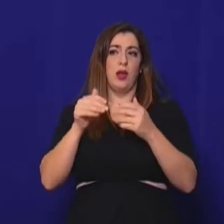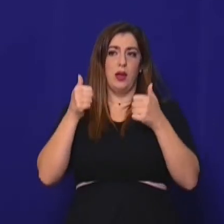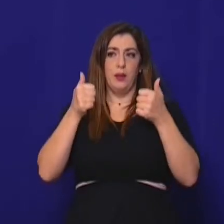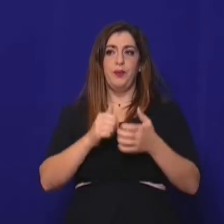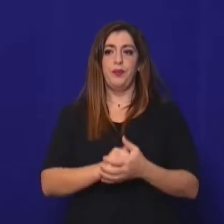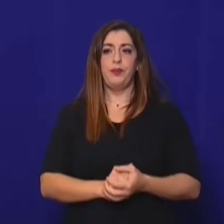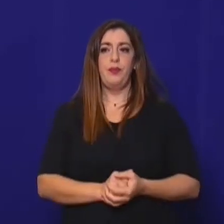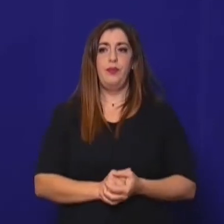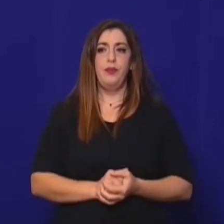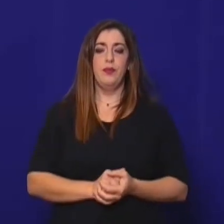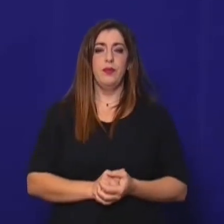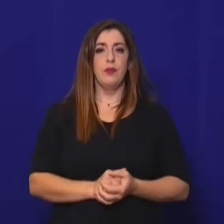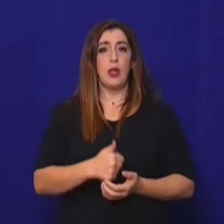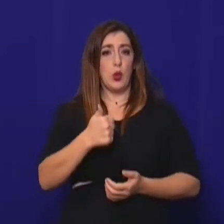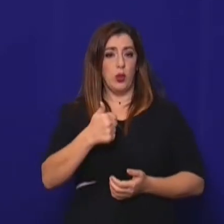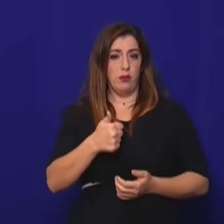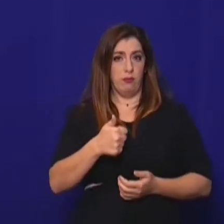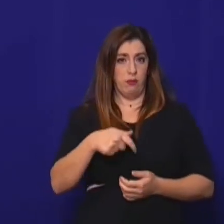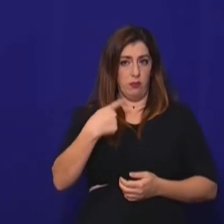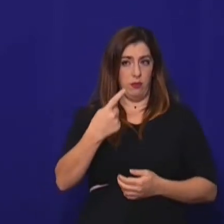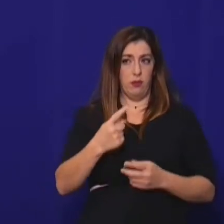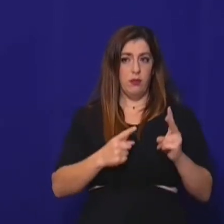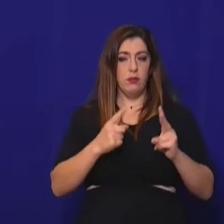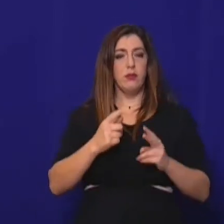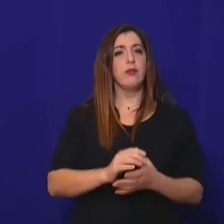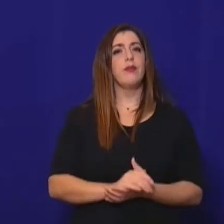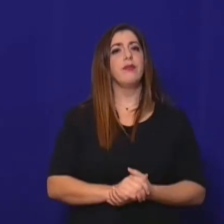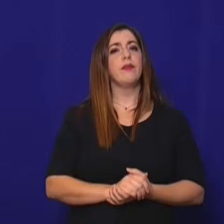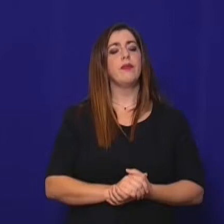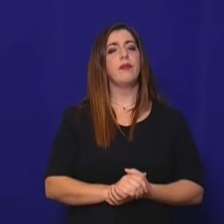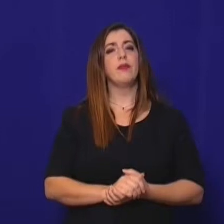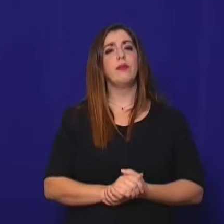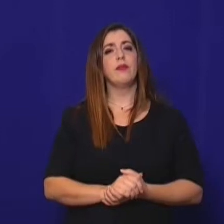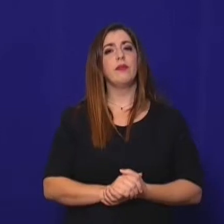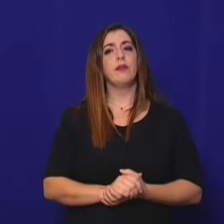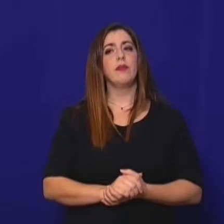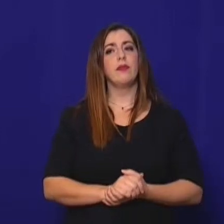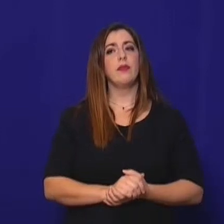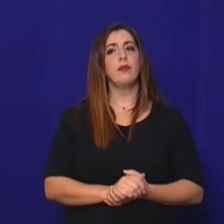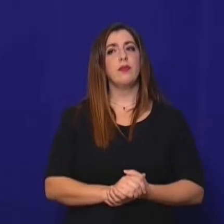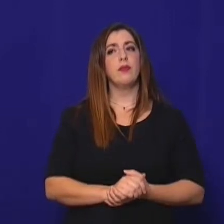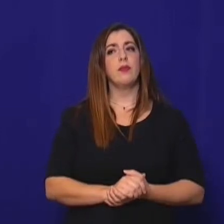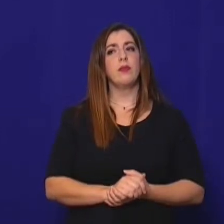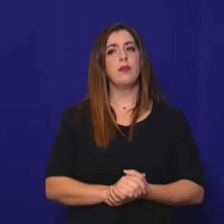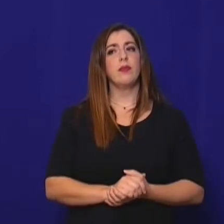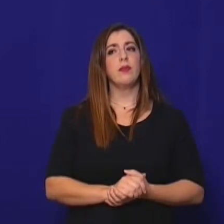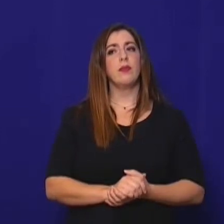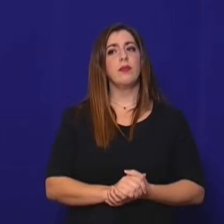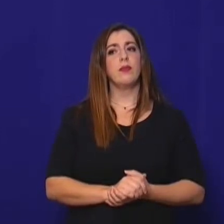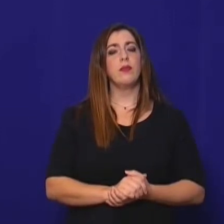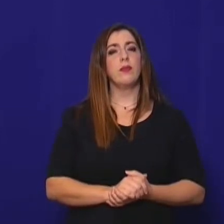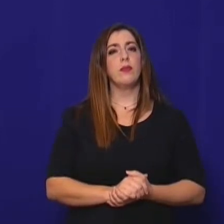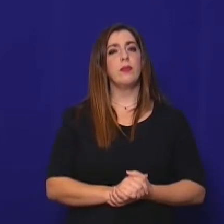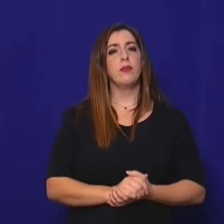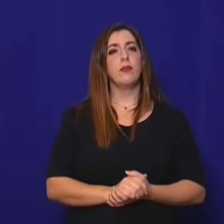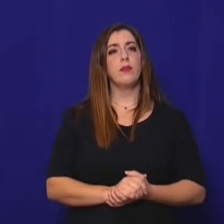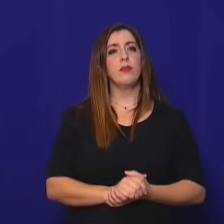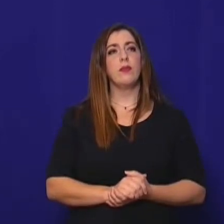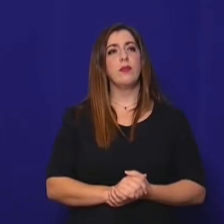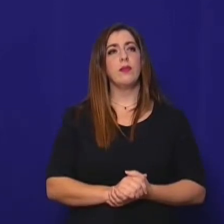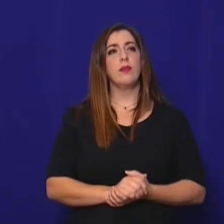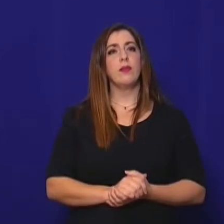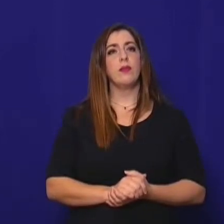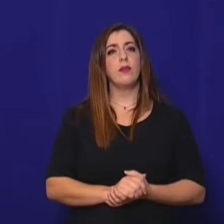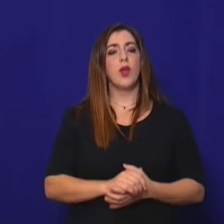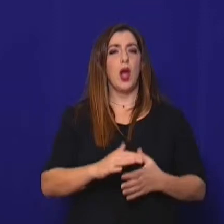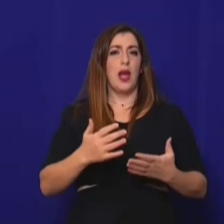Good afternoon, Professor Gauci. Sam Vassallo from Loving Malta. If you could just clarify, were there 3 more virus-related